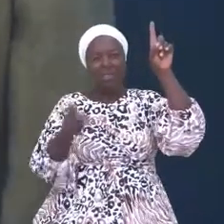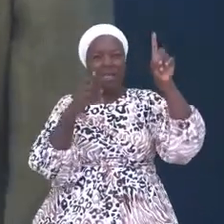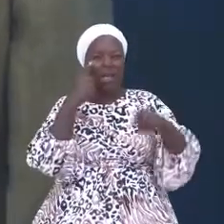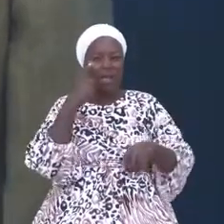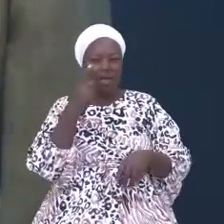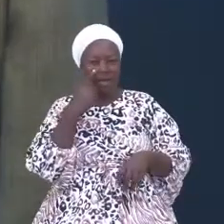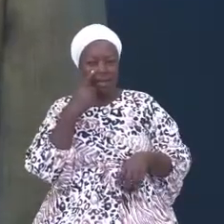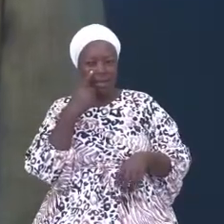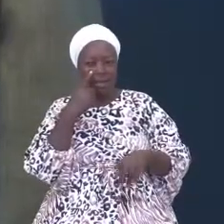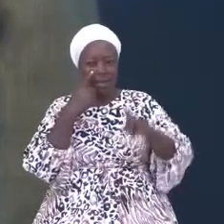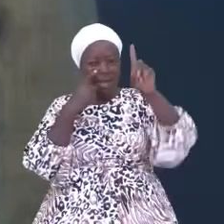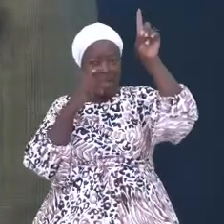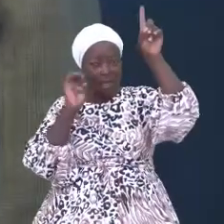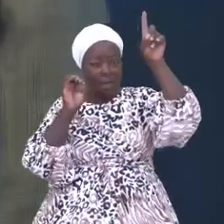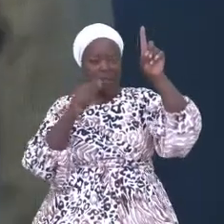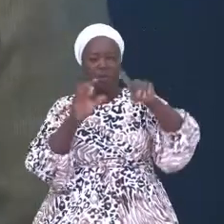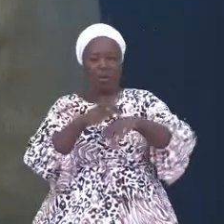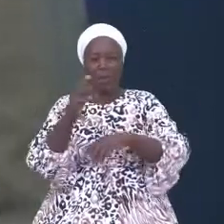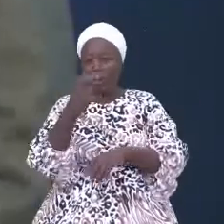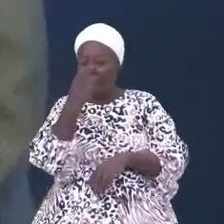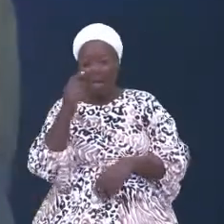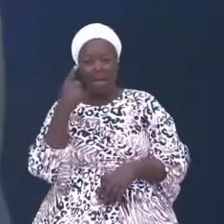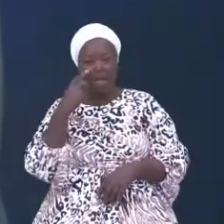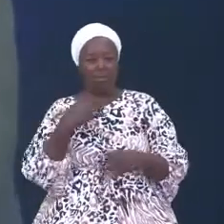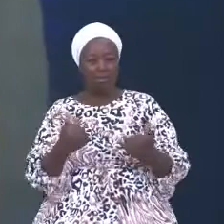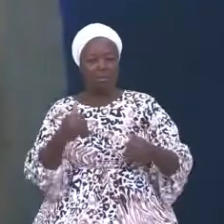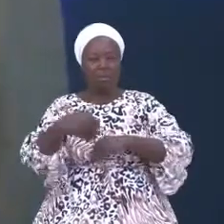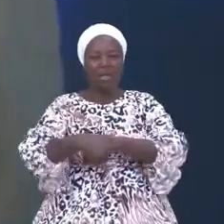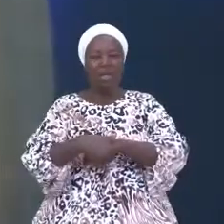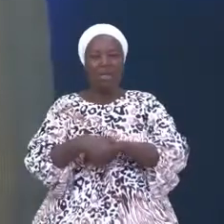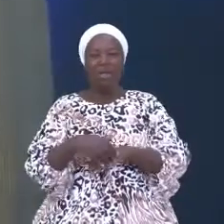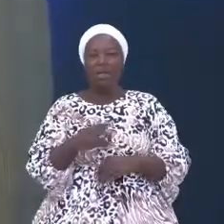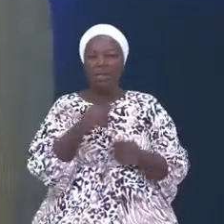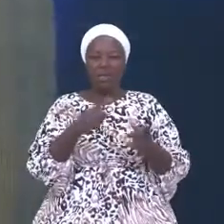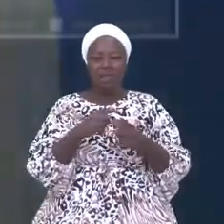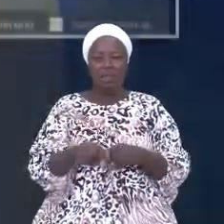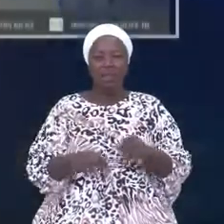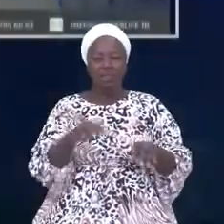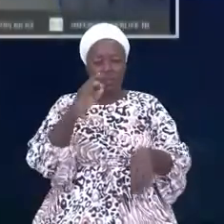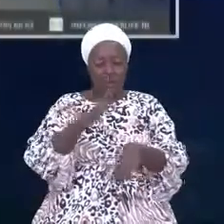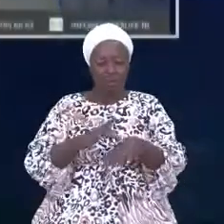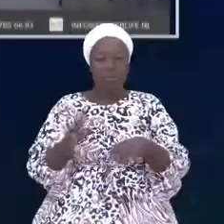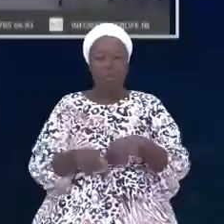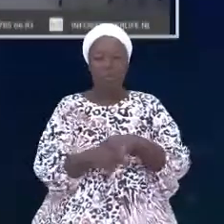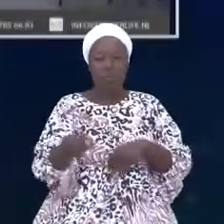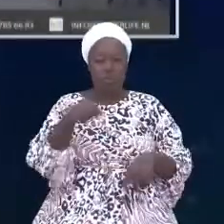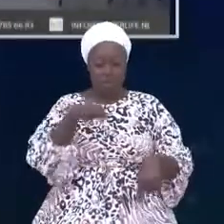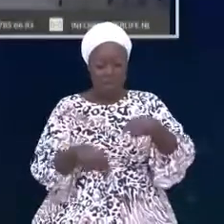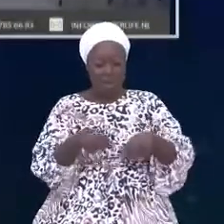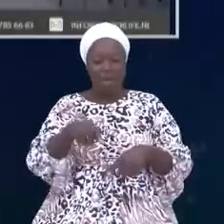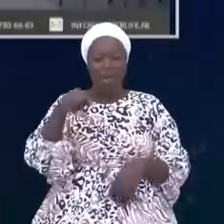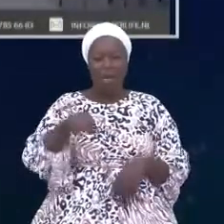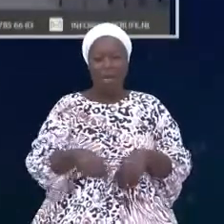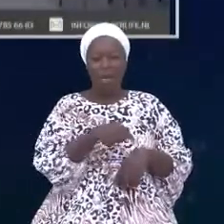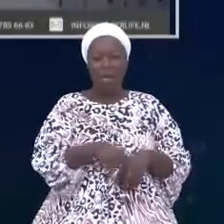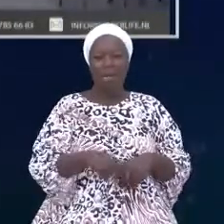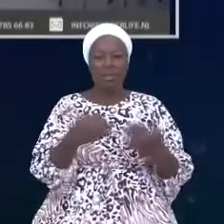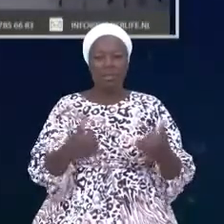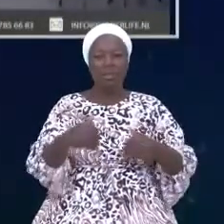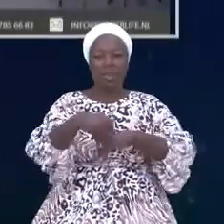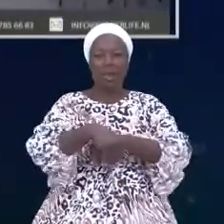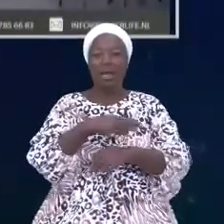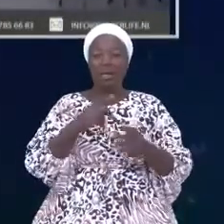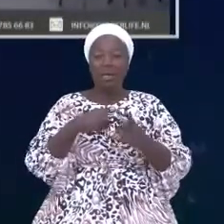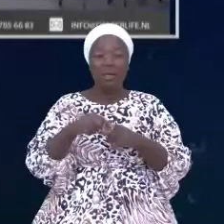touch the blind eyes tonight. He'll touch those lame legs tonight. It will touch